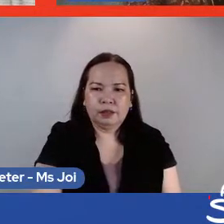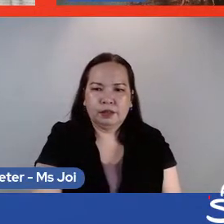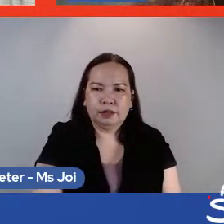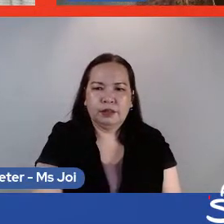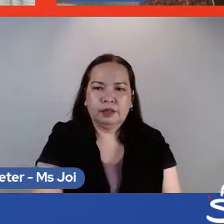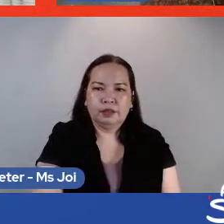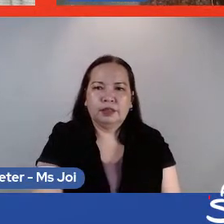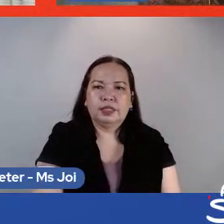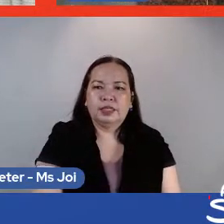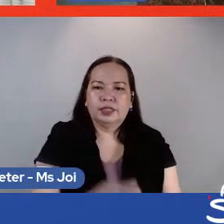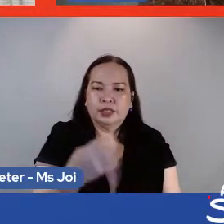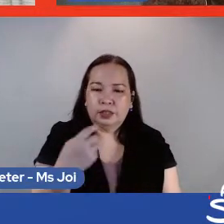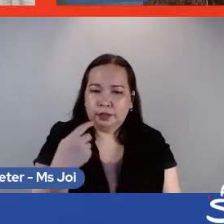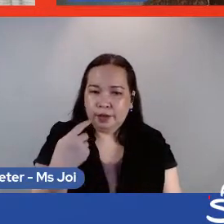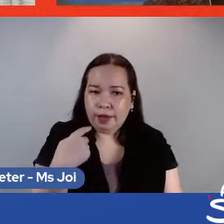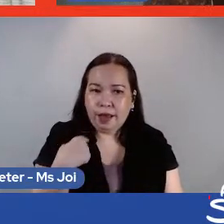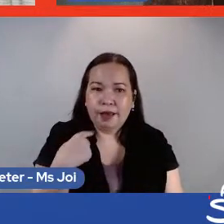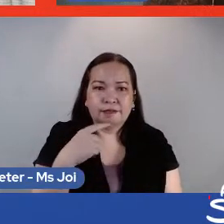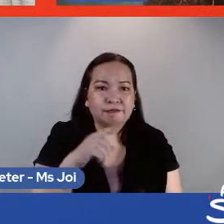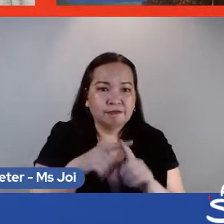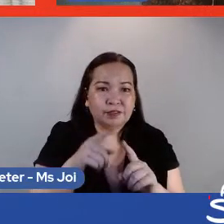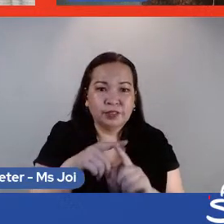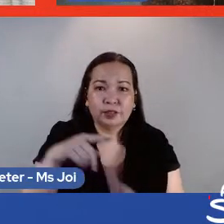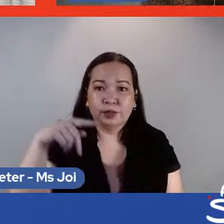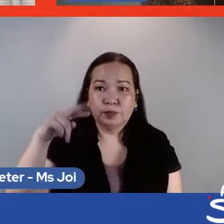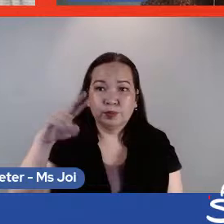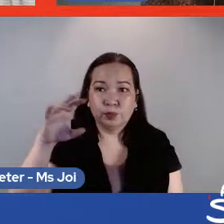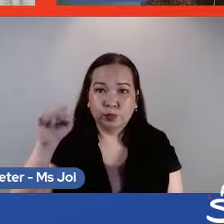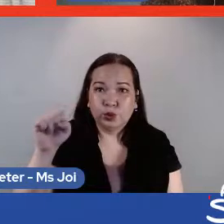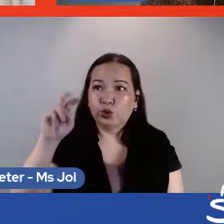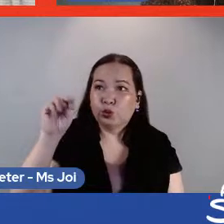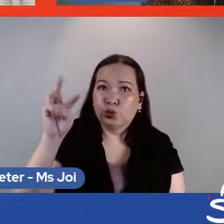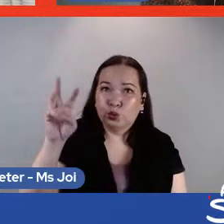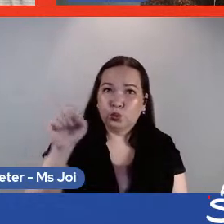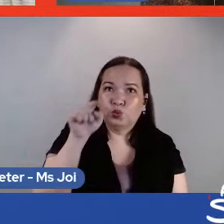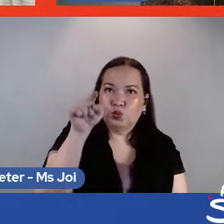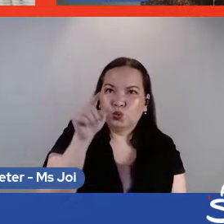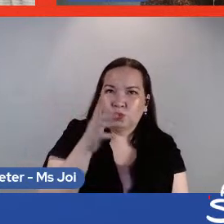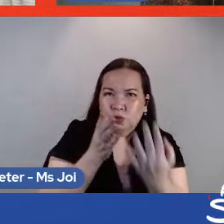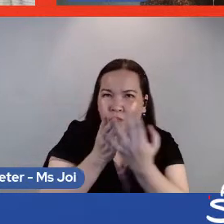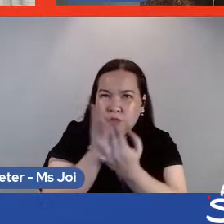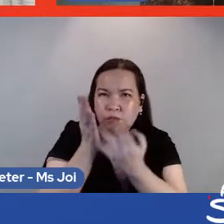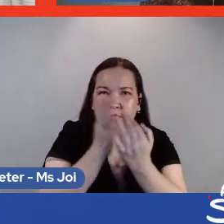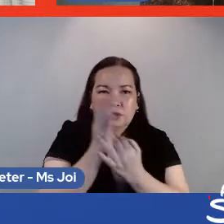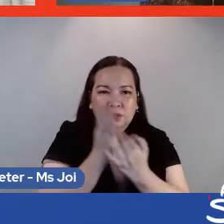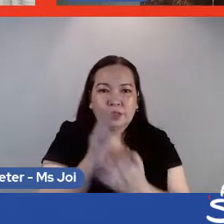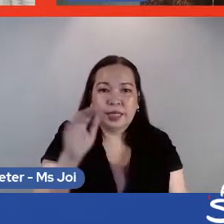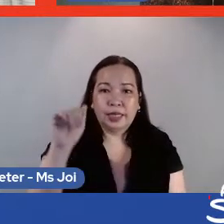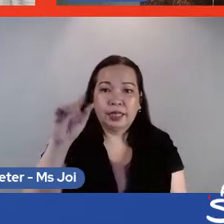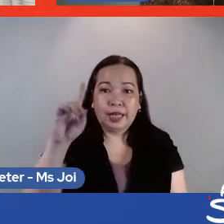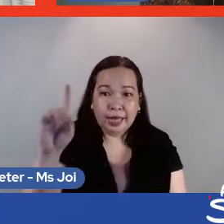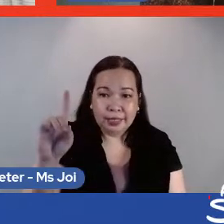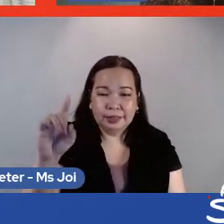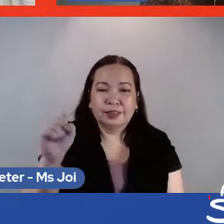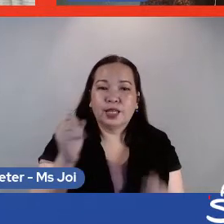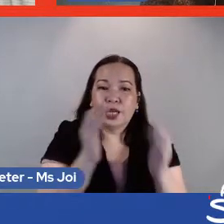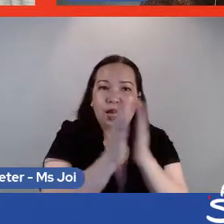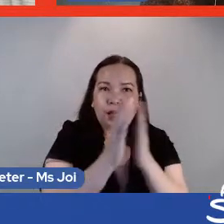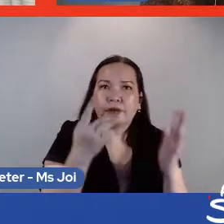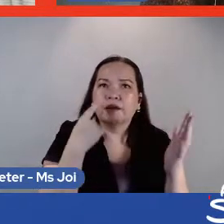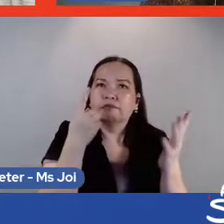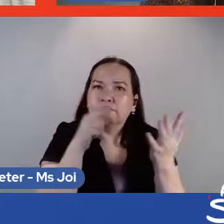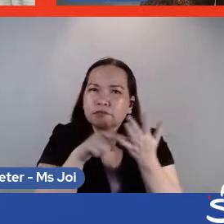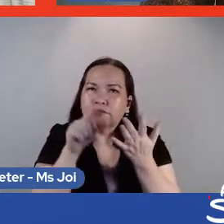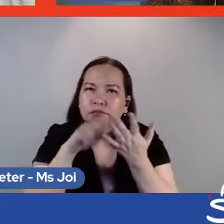and press, all using the ads library really to ensure that they're looking, they're analyzing the insights